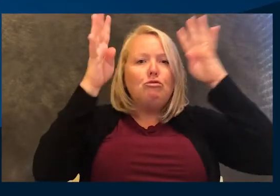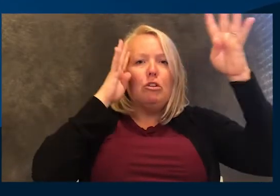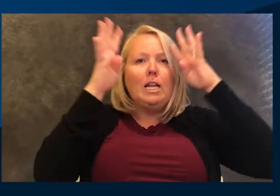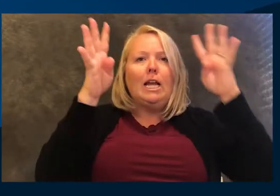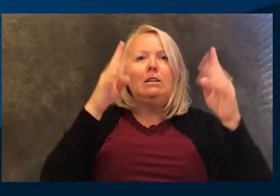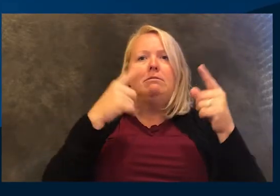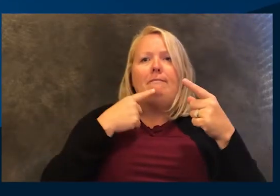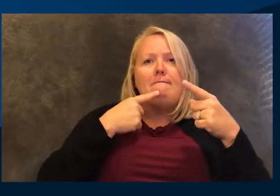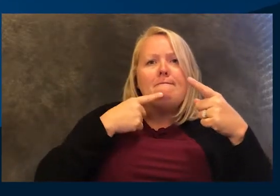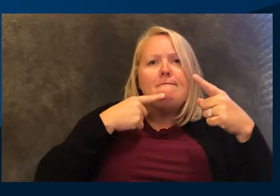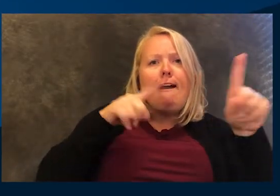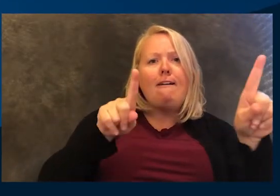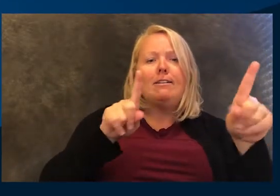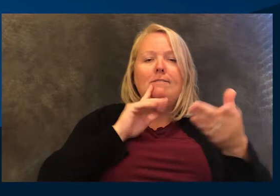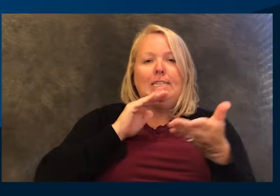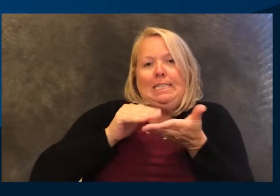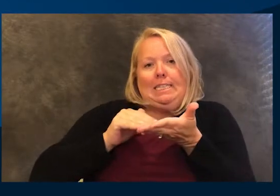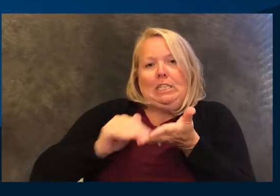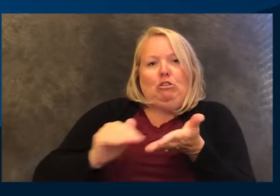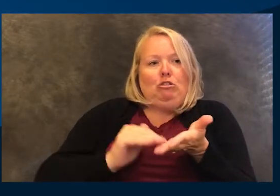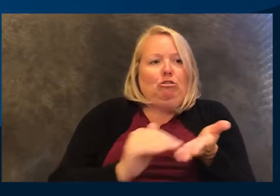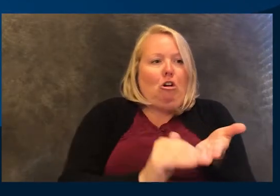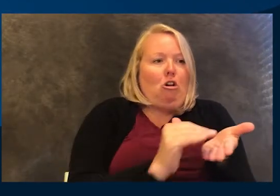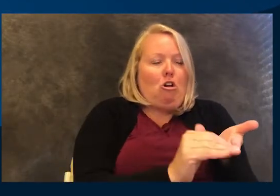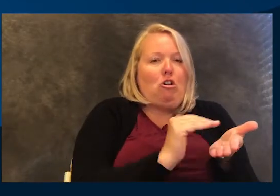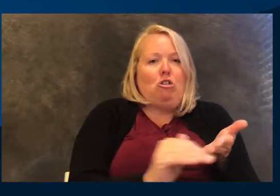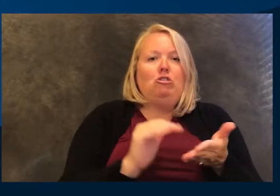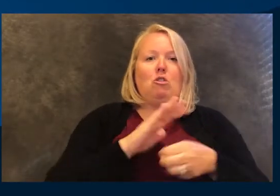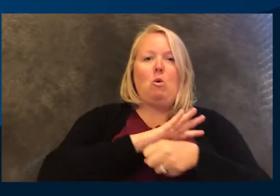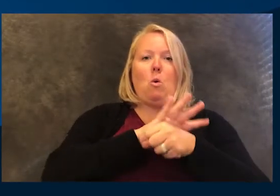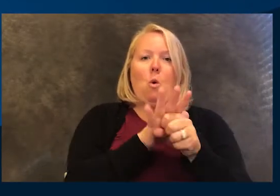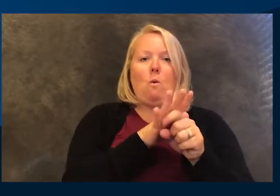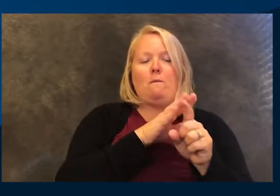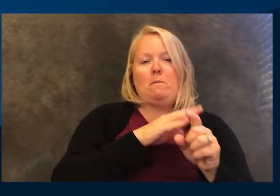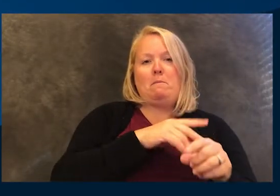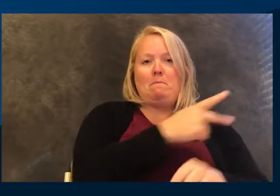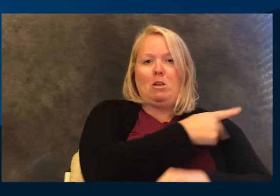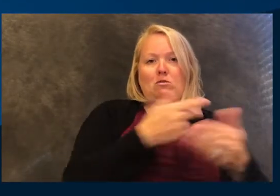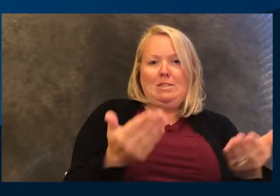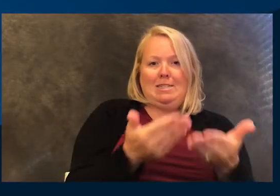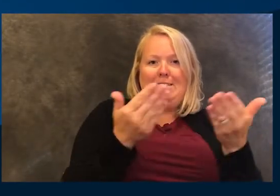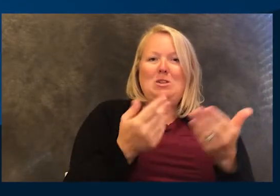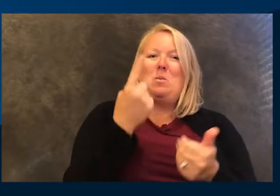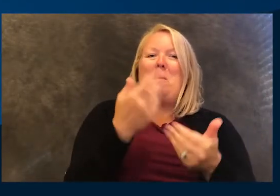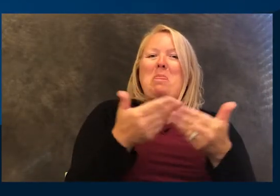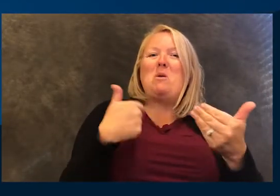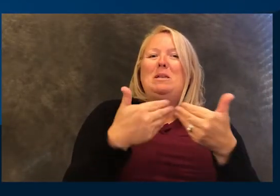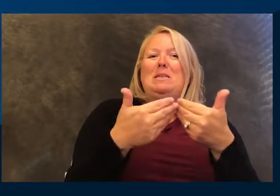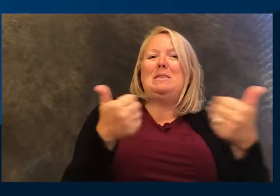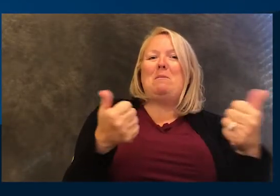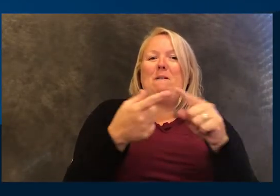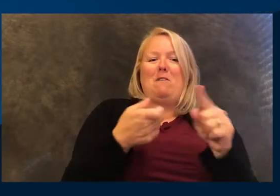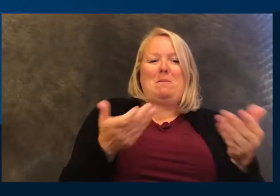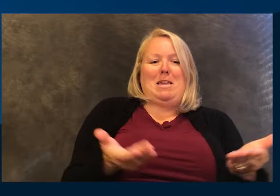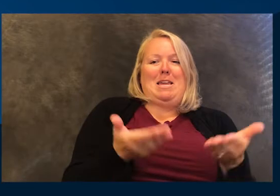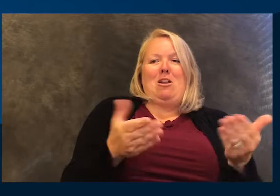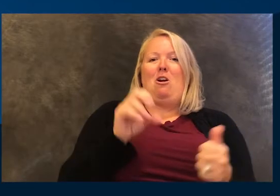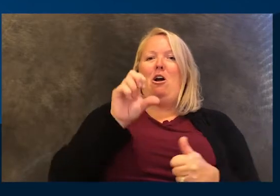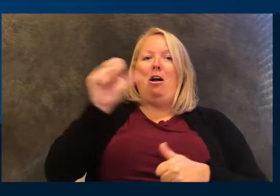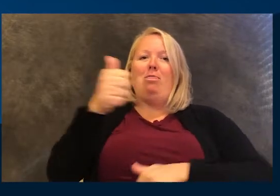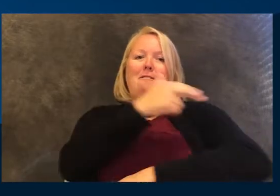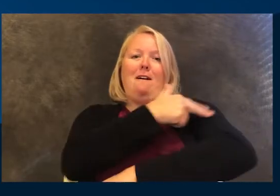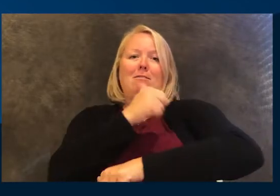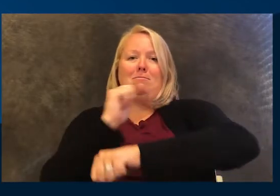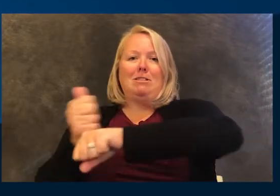effective at discharging patients, COVID patients from the hospital. And I think that's one thing that separated us from some other institutions where we've been